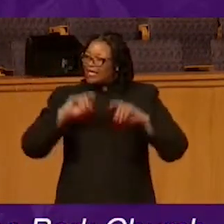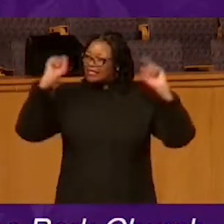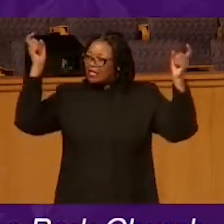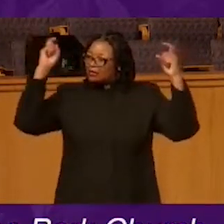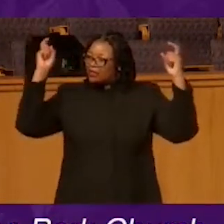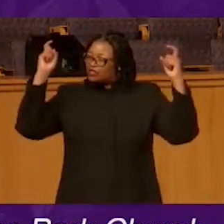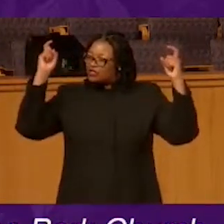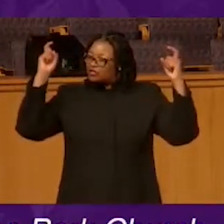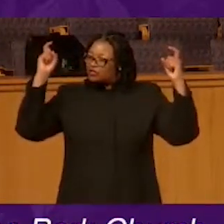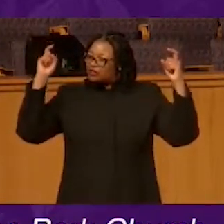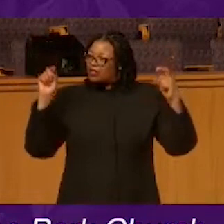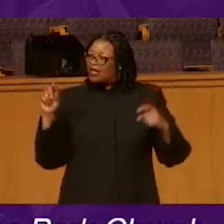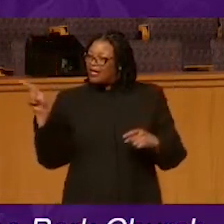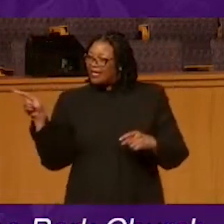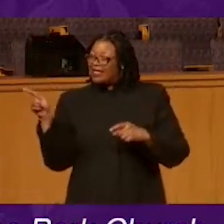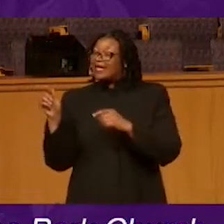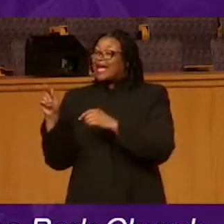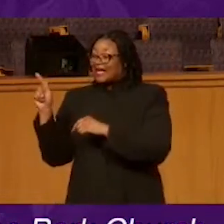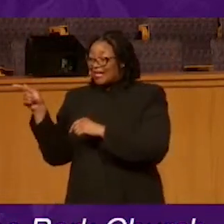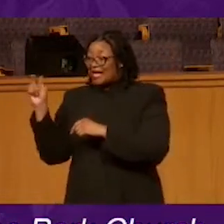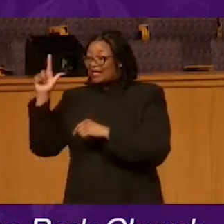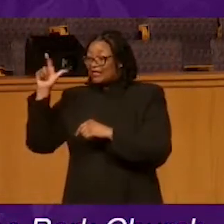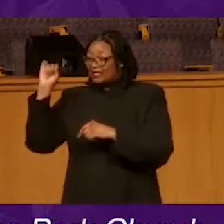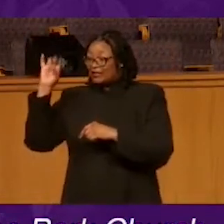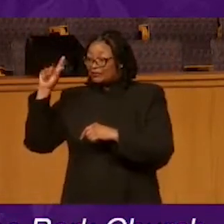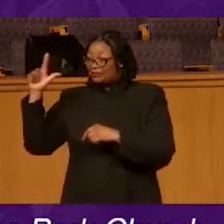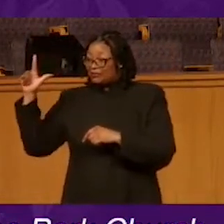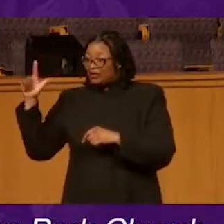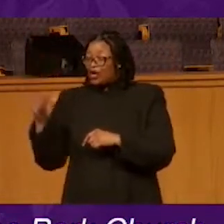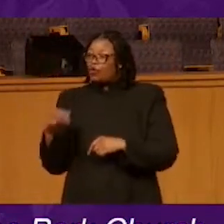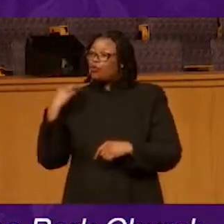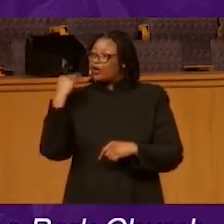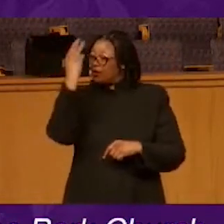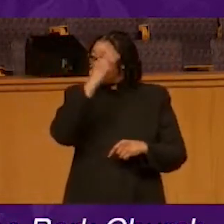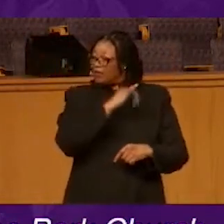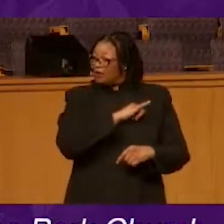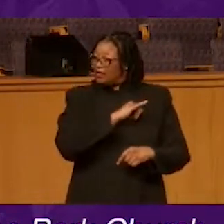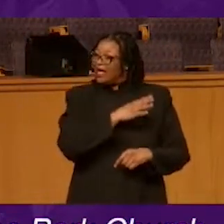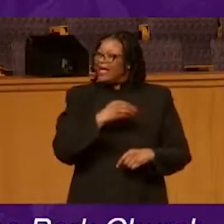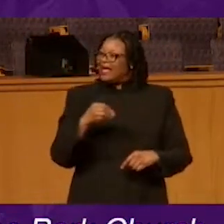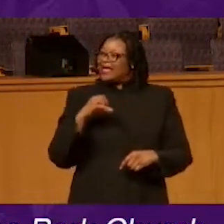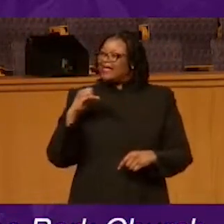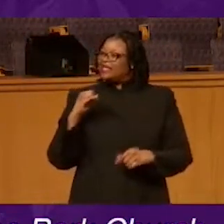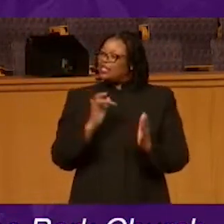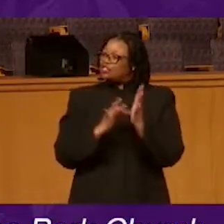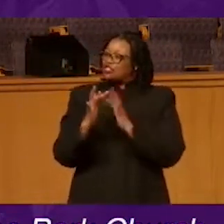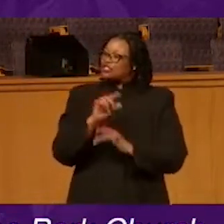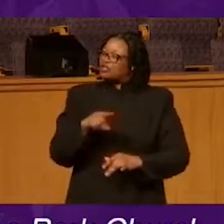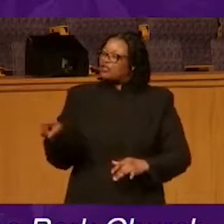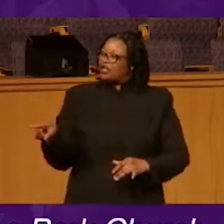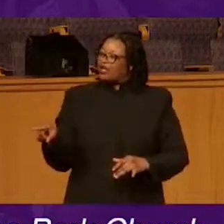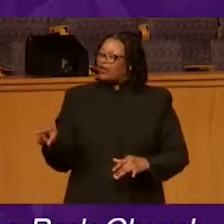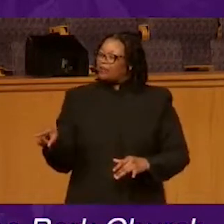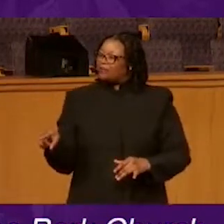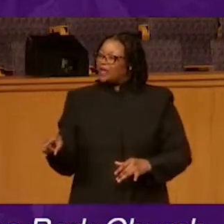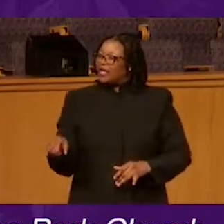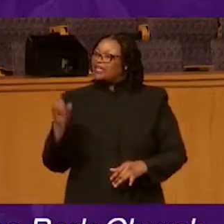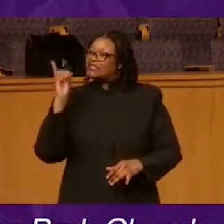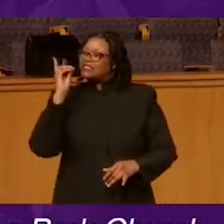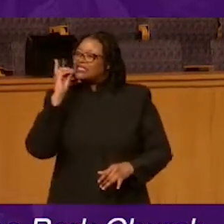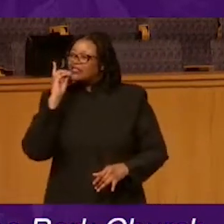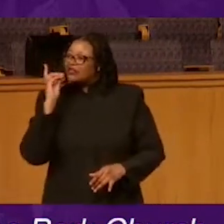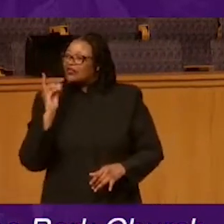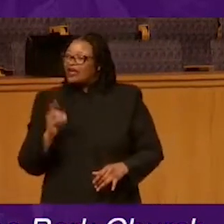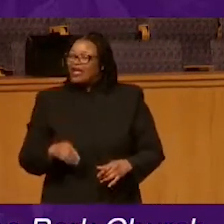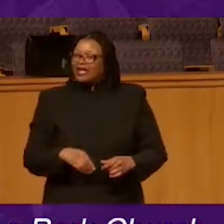of Galilee where Mary and Jesus are present. And it's the reception and the wine has